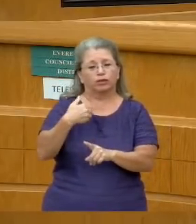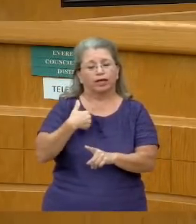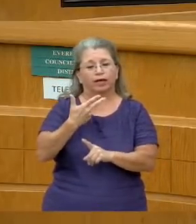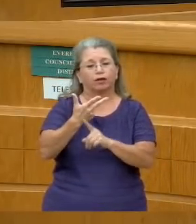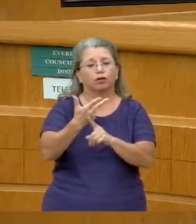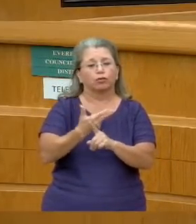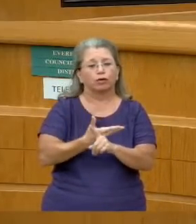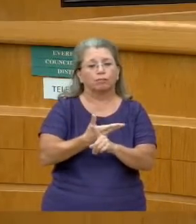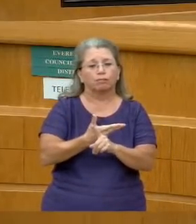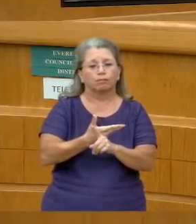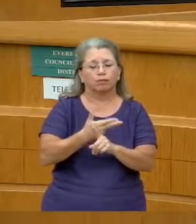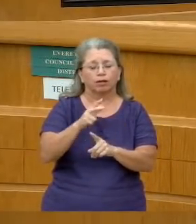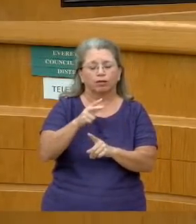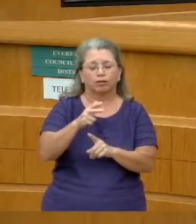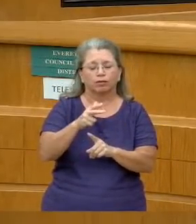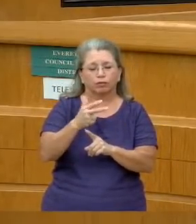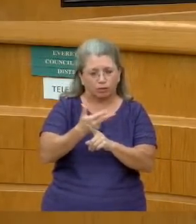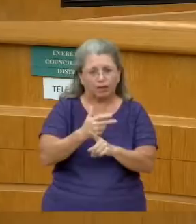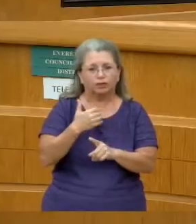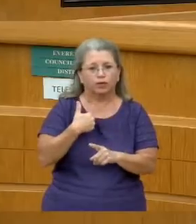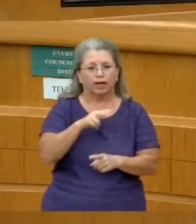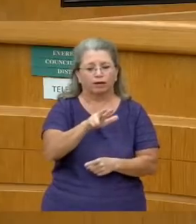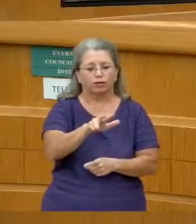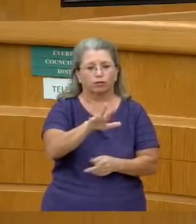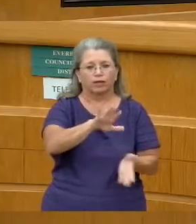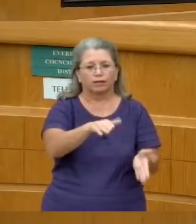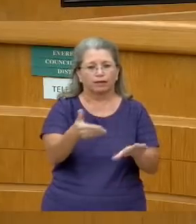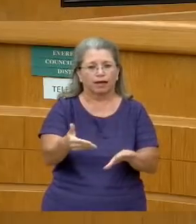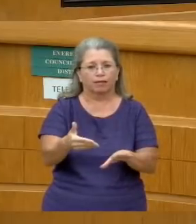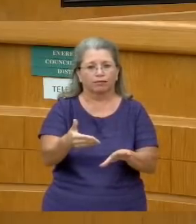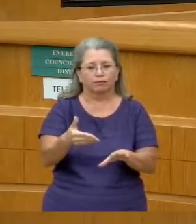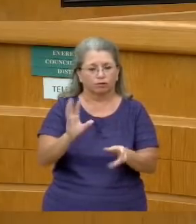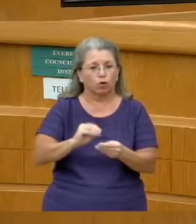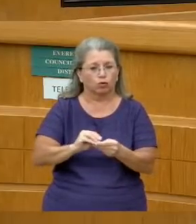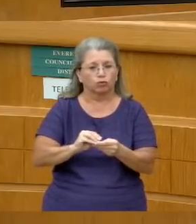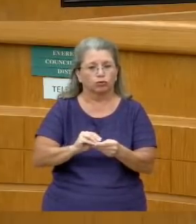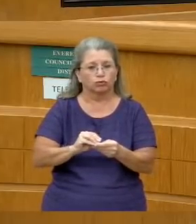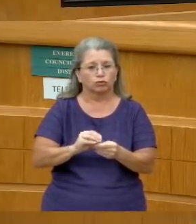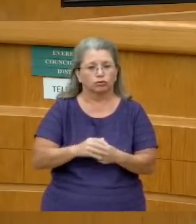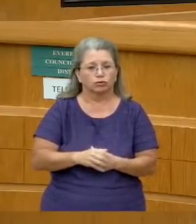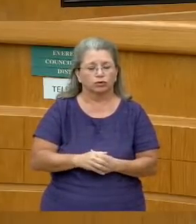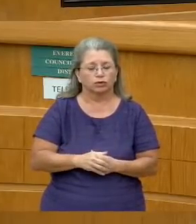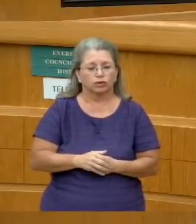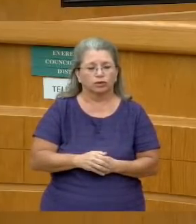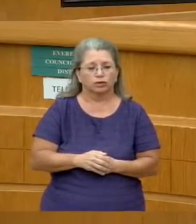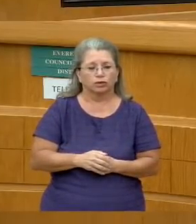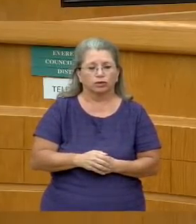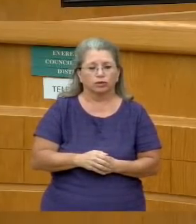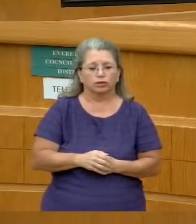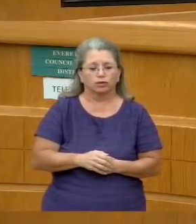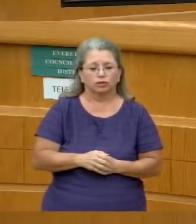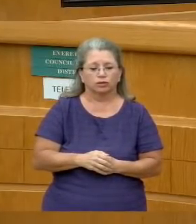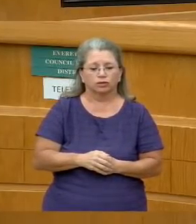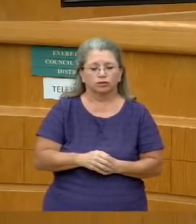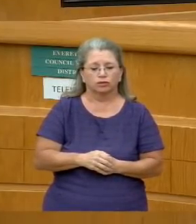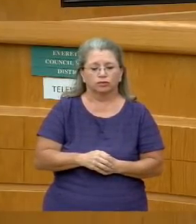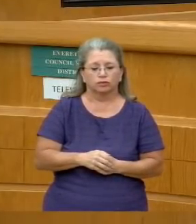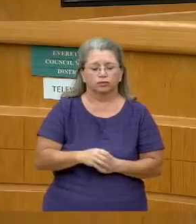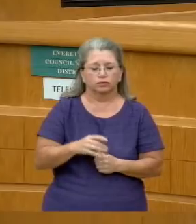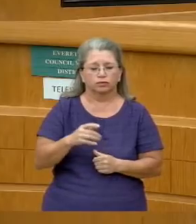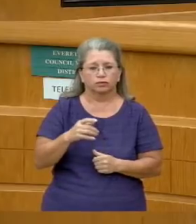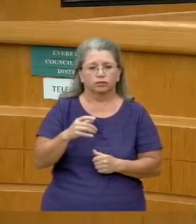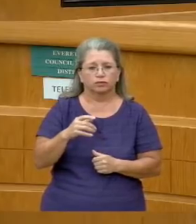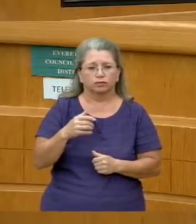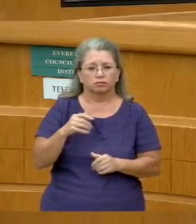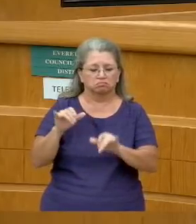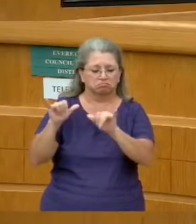So approximately 1 death a month. It didn't really happen that way, but 3 months resulted in a total of